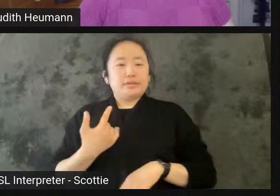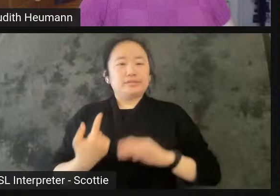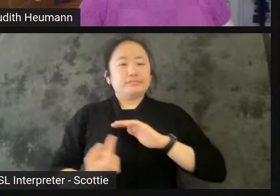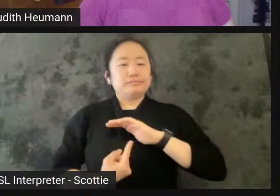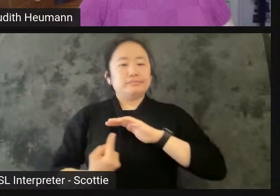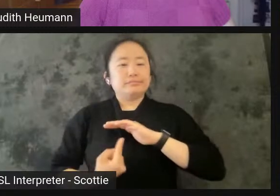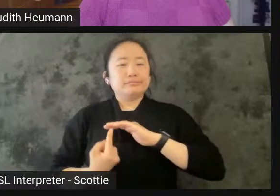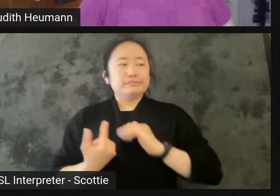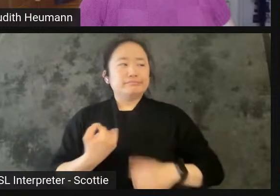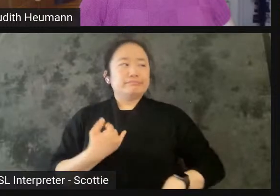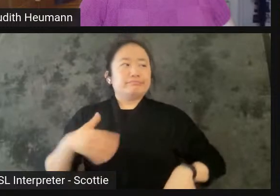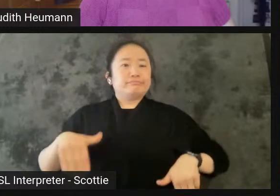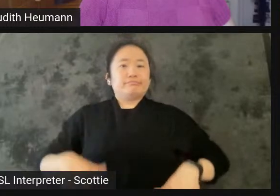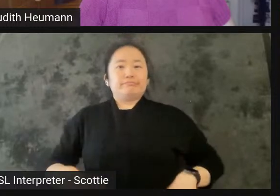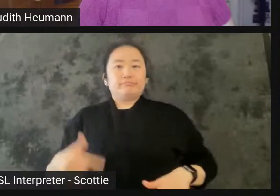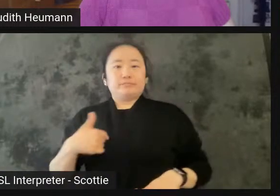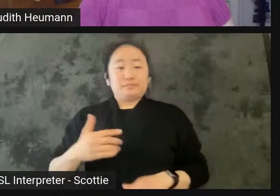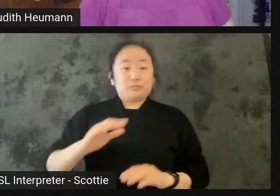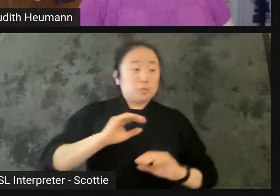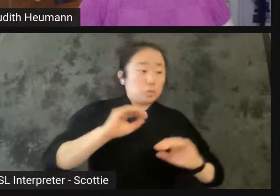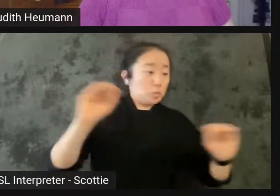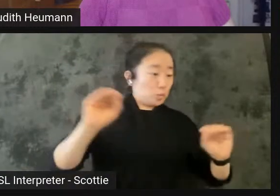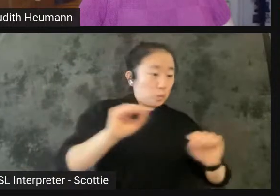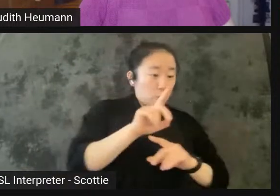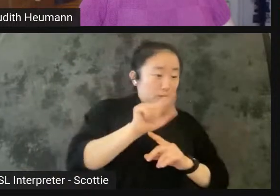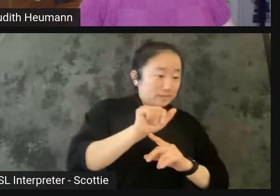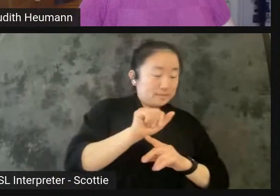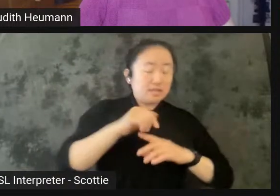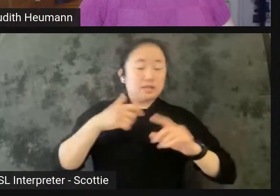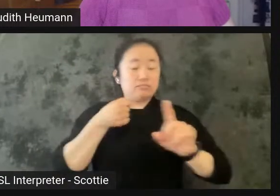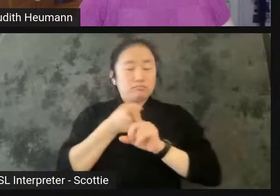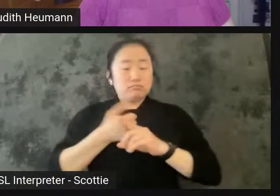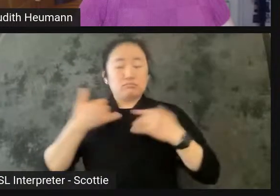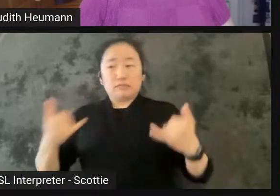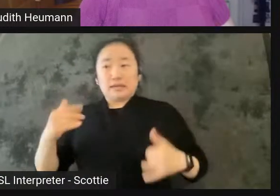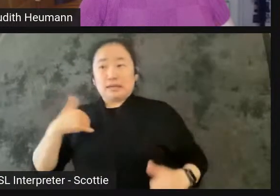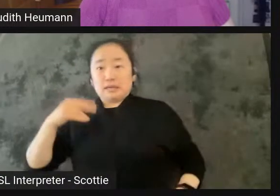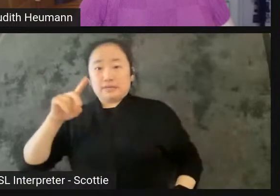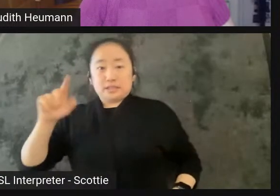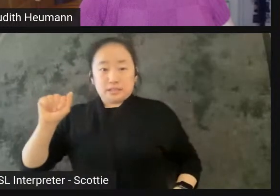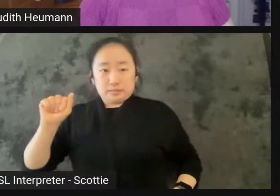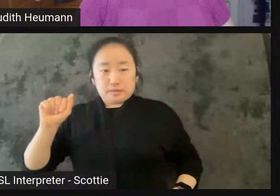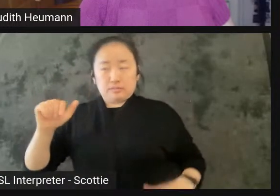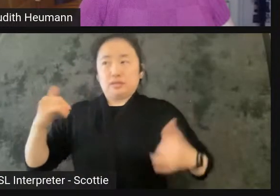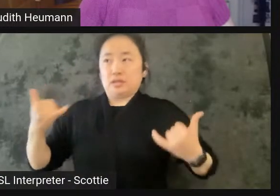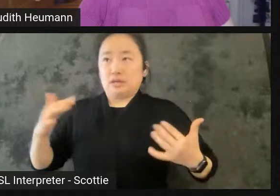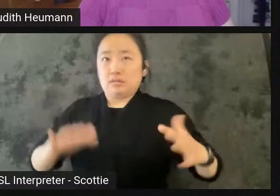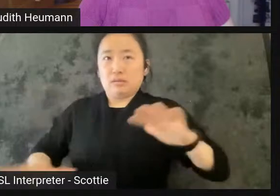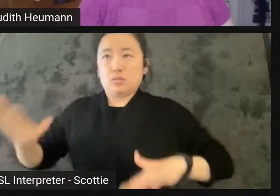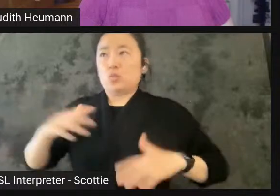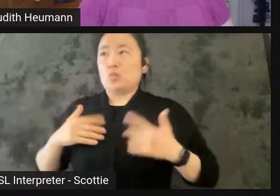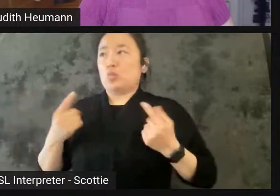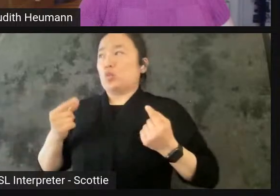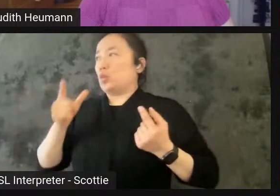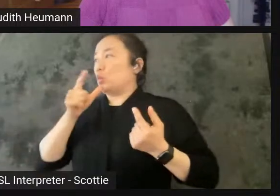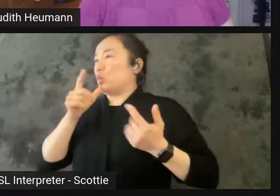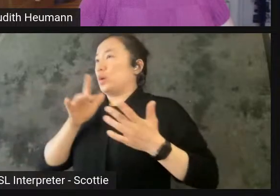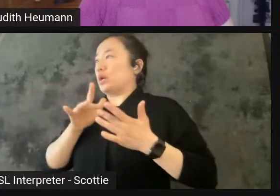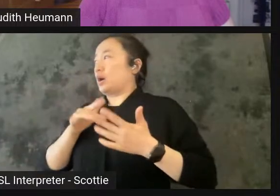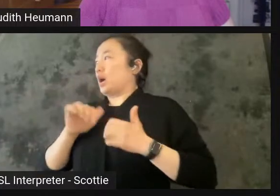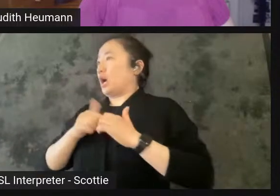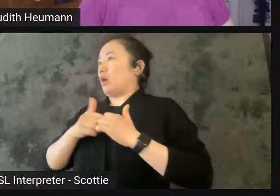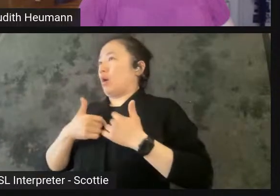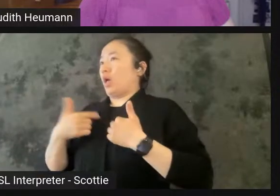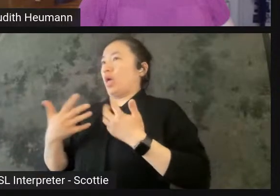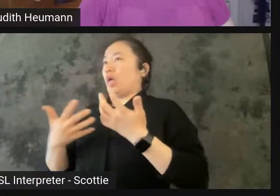of going from being maybe non-disabled to being disabled, and then not knowing where to go next. And then how do you